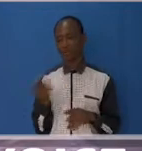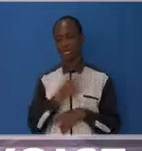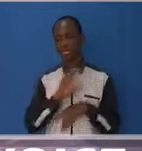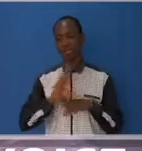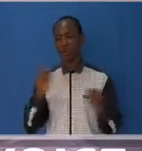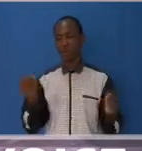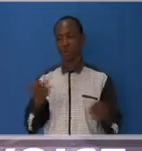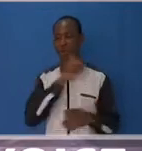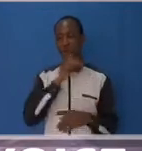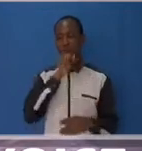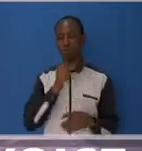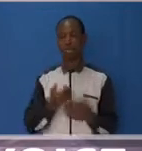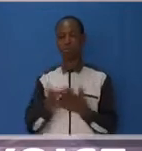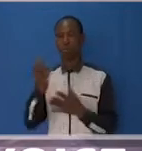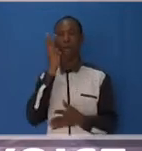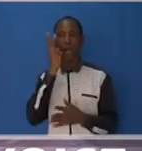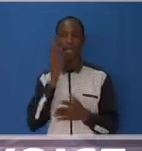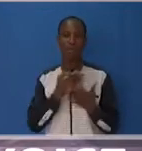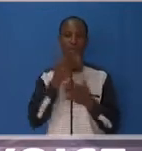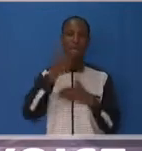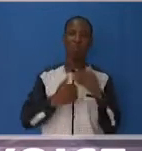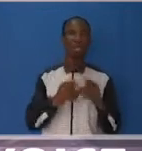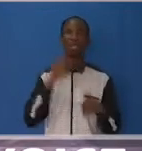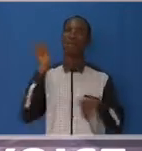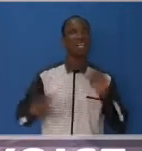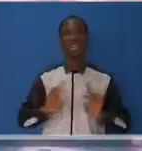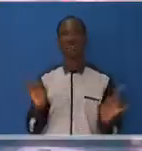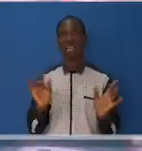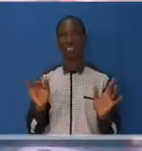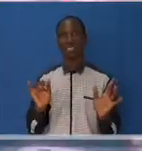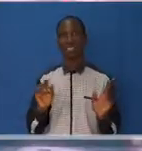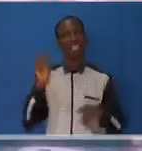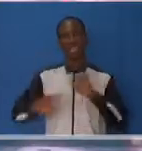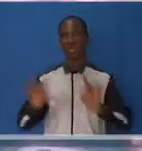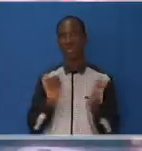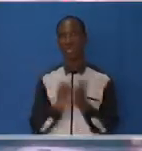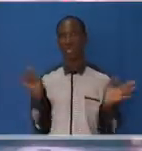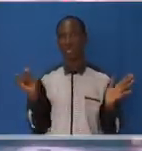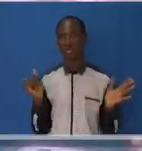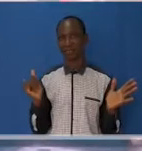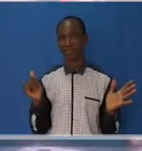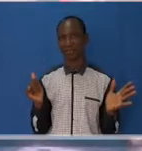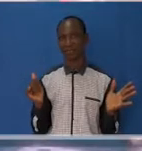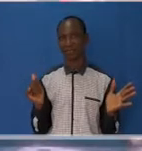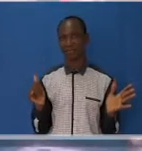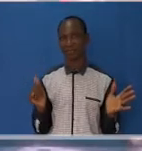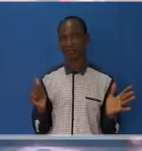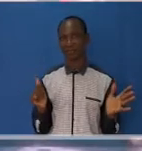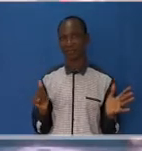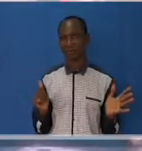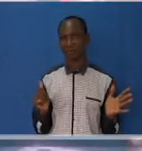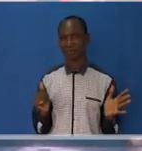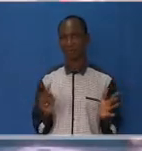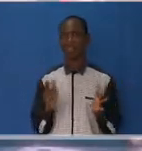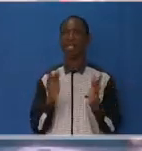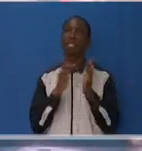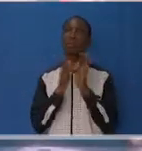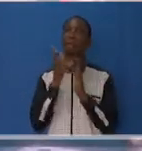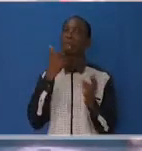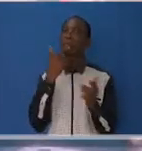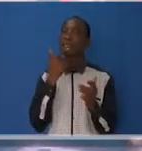fun me di kan eti duba kuno kra no se wo kin kan ho a wo be won se o si se mu be didi a